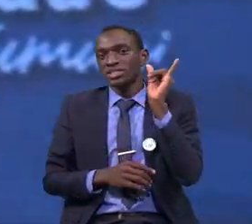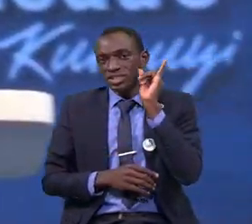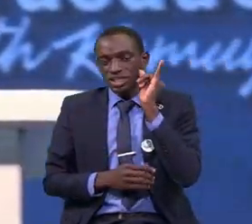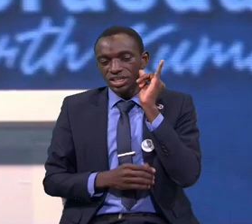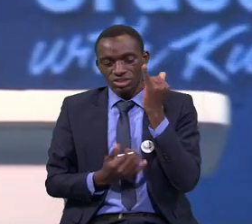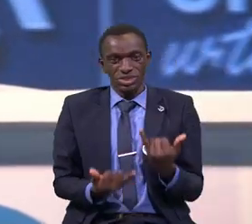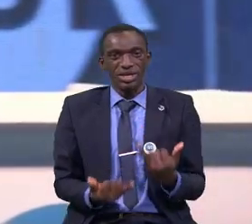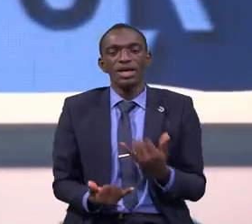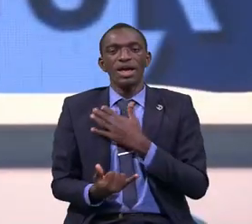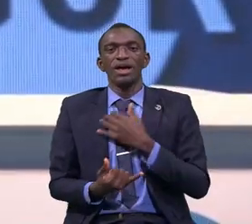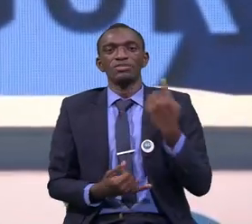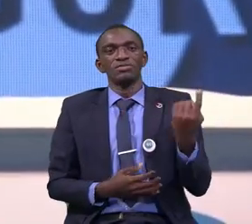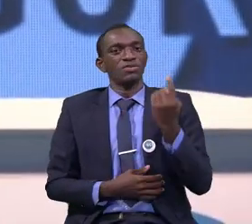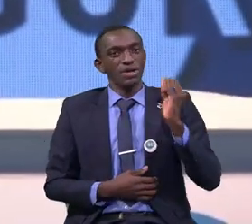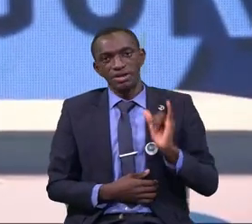forever.